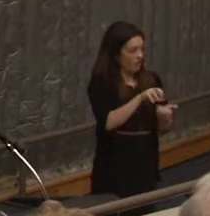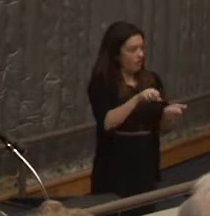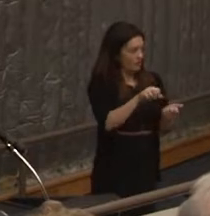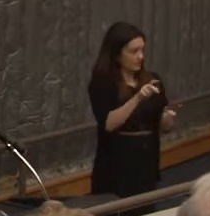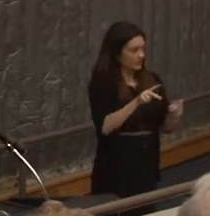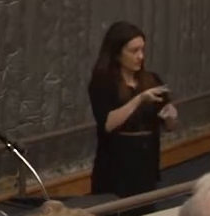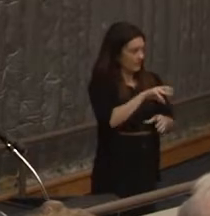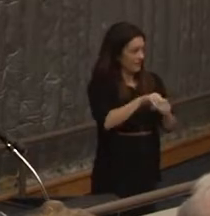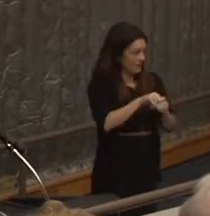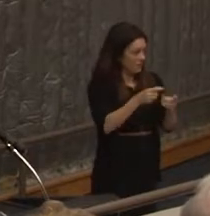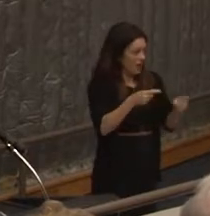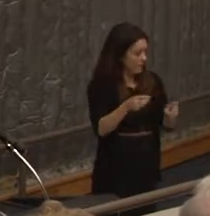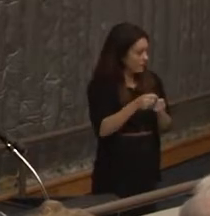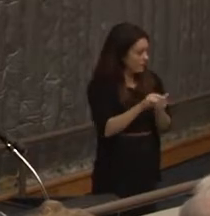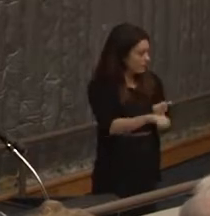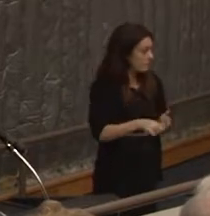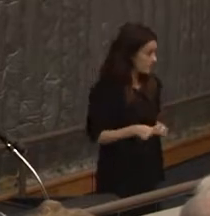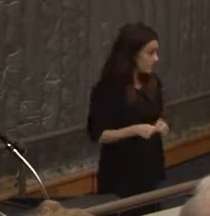health